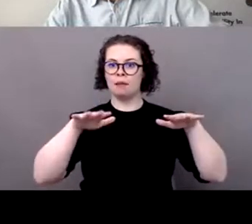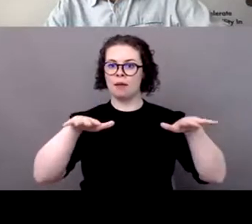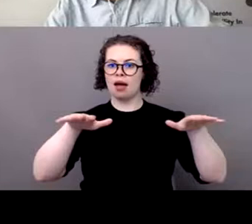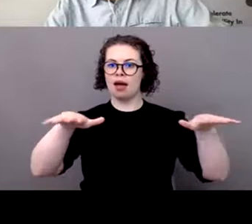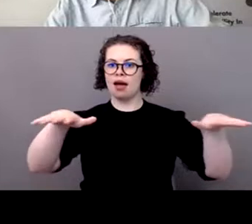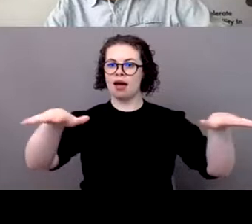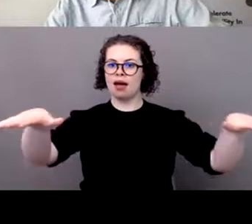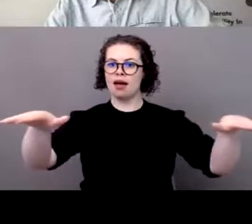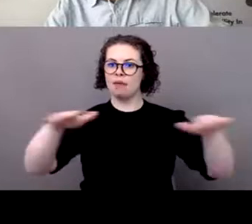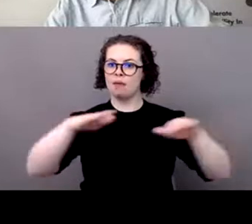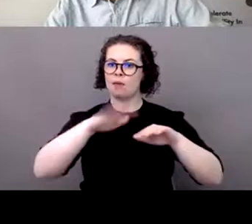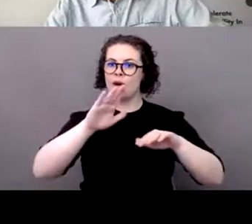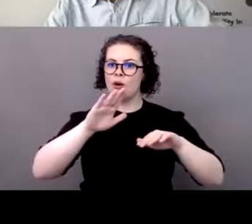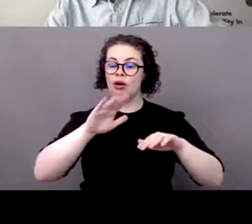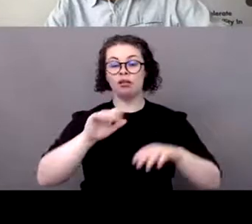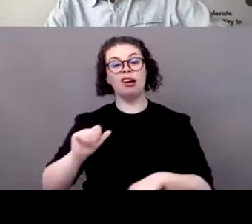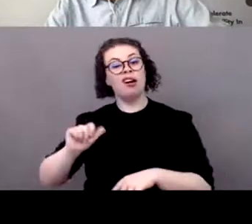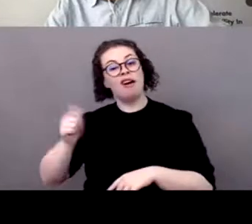not many other branches